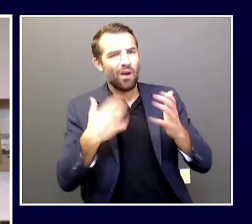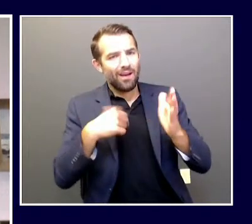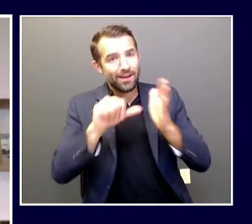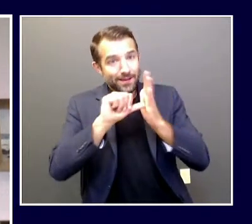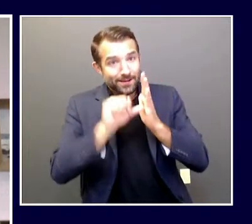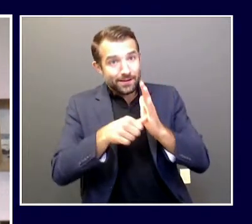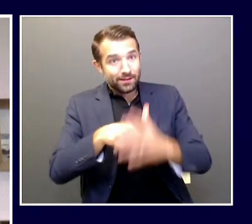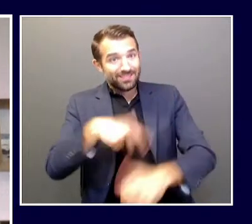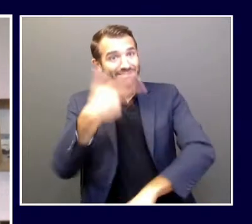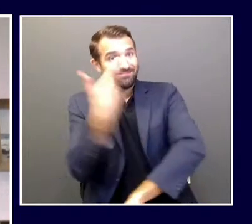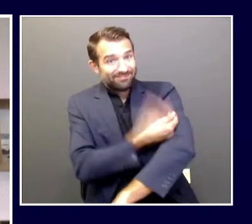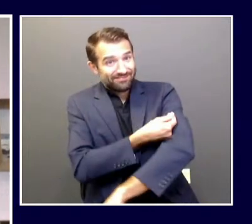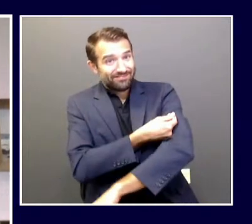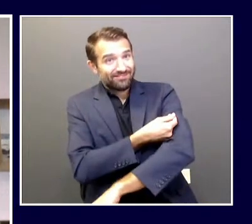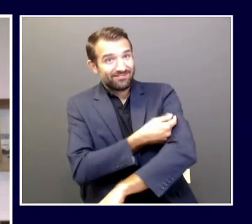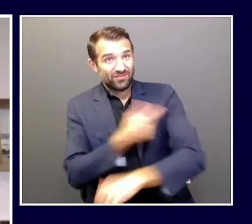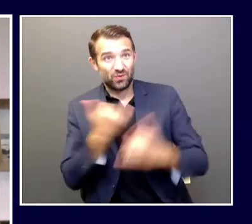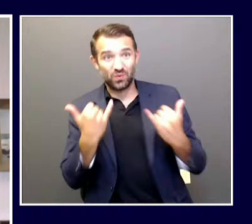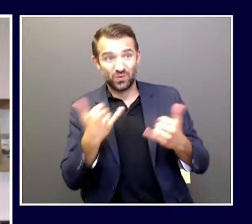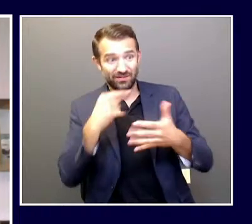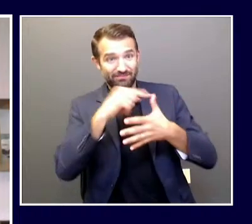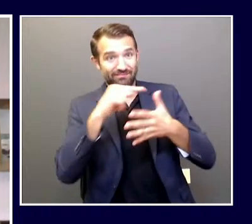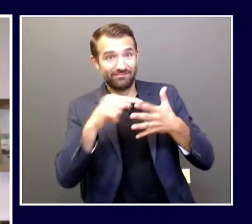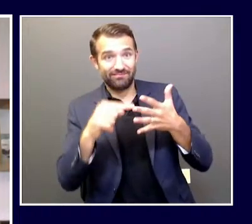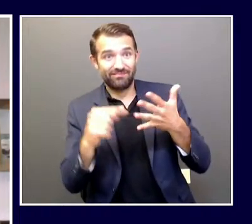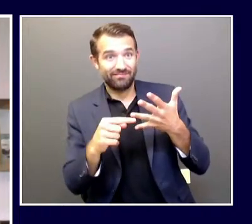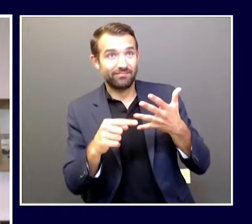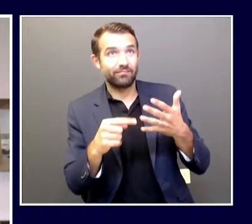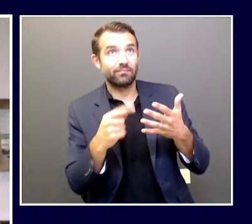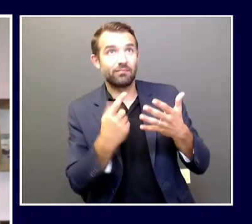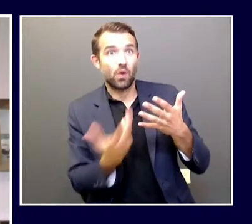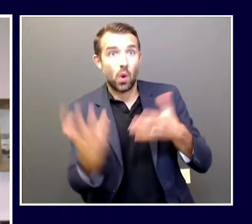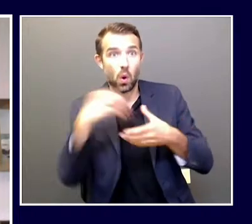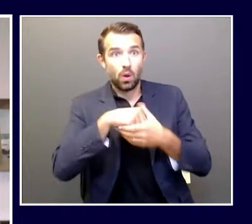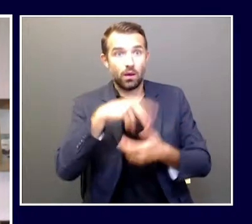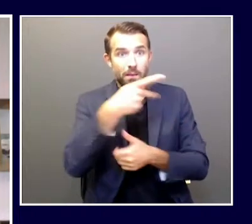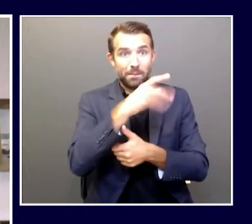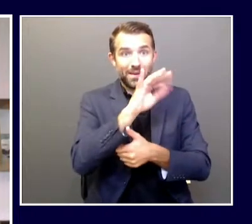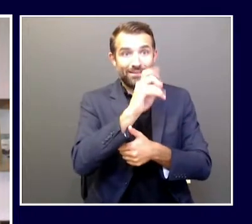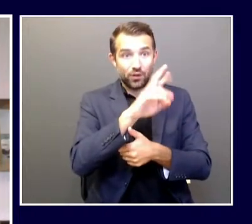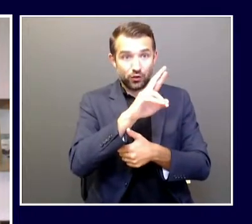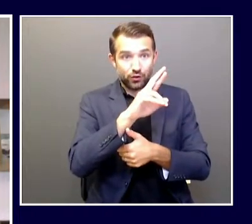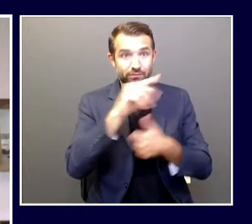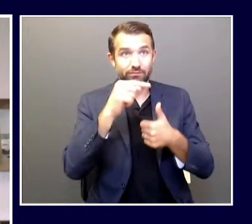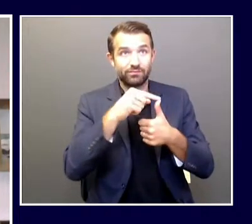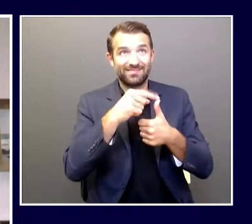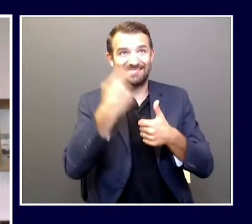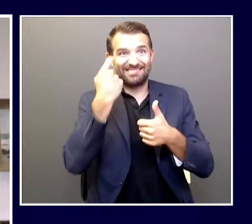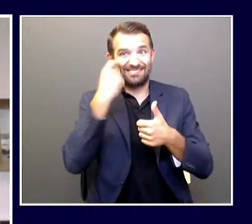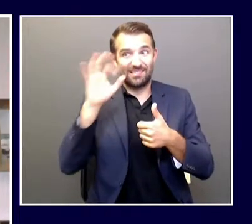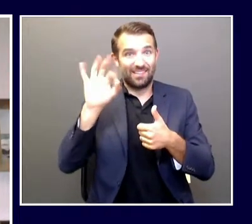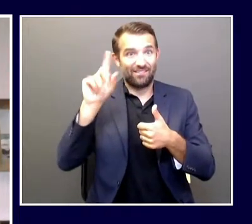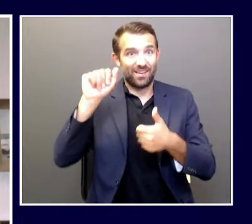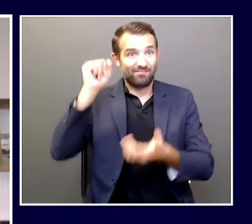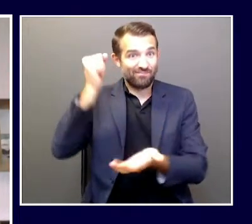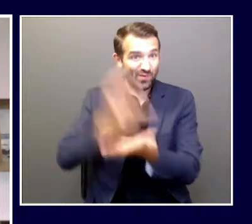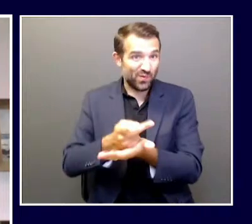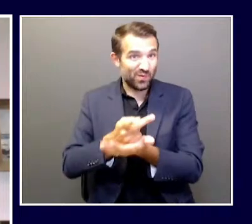that was just fully approved, which I'm sure we'll talk about, the vaccines we have are doing a fantastic job at